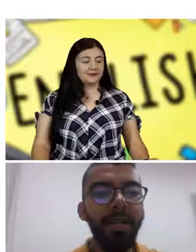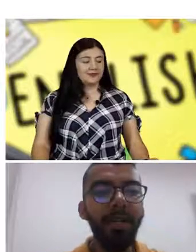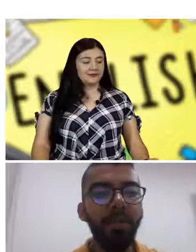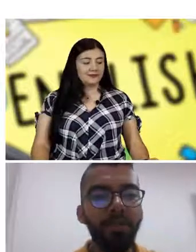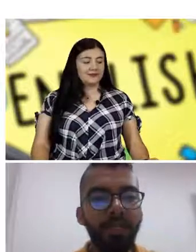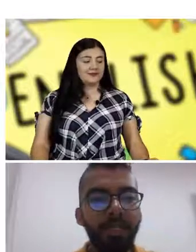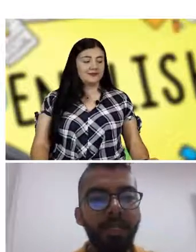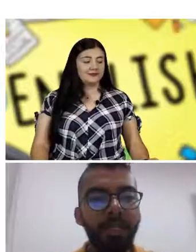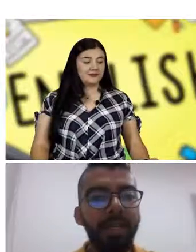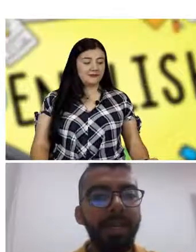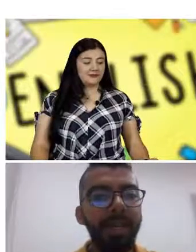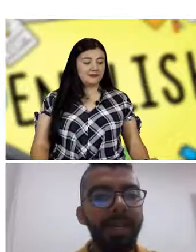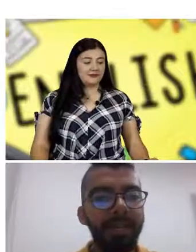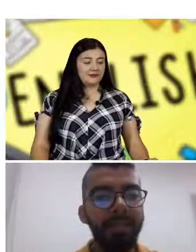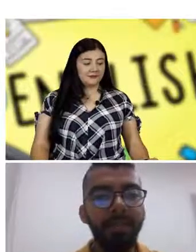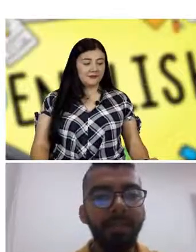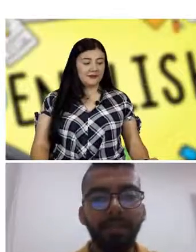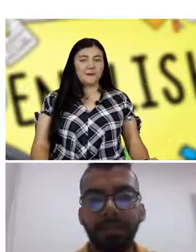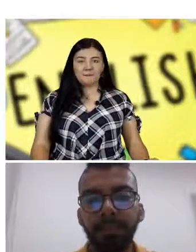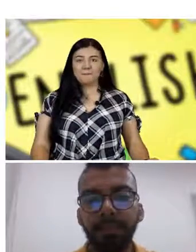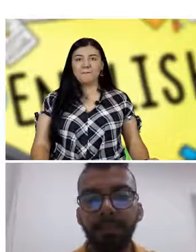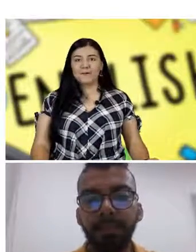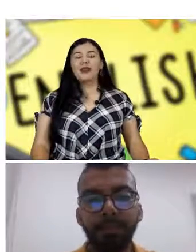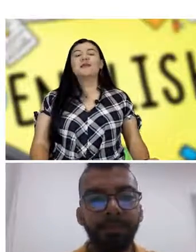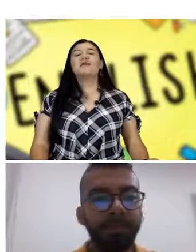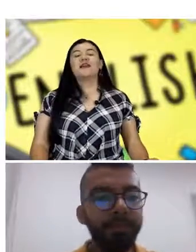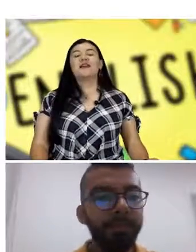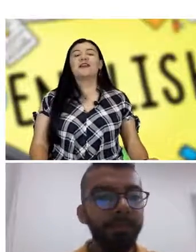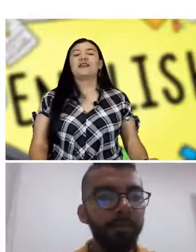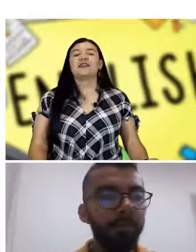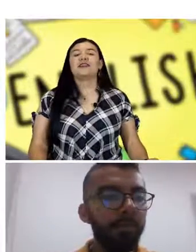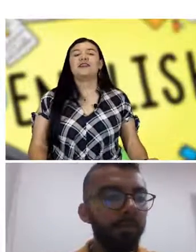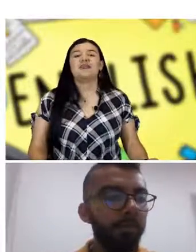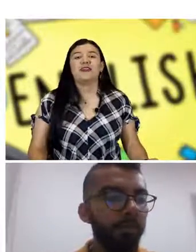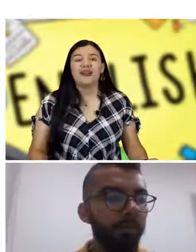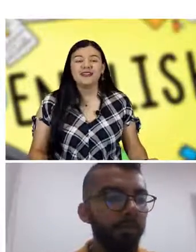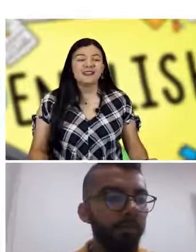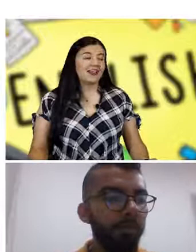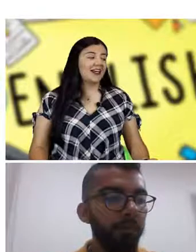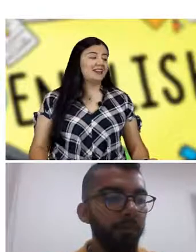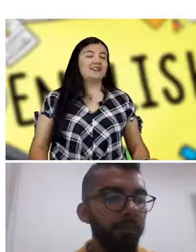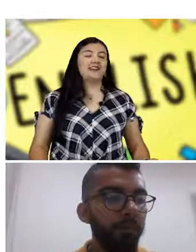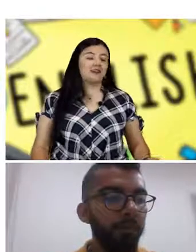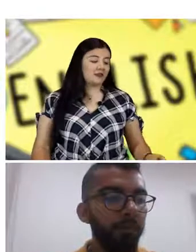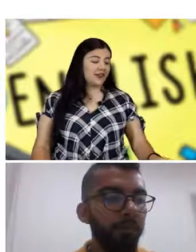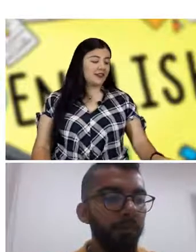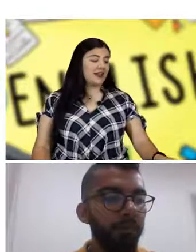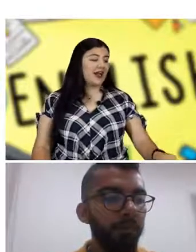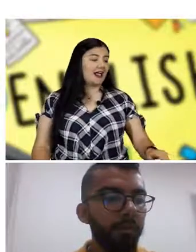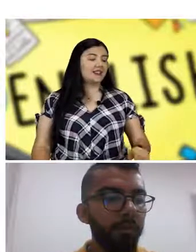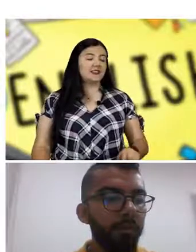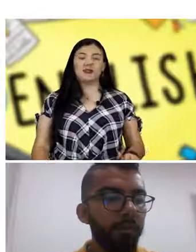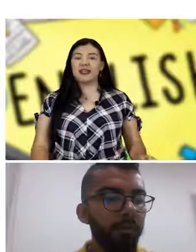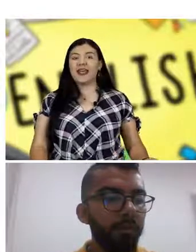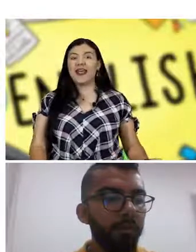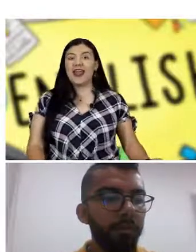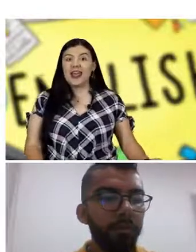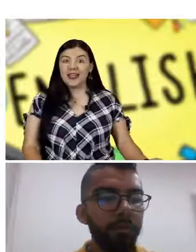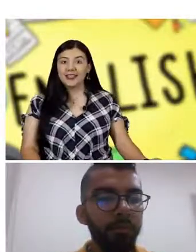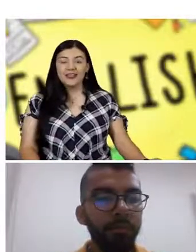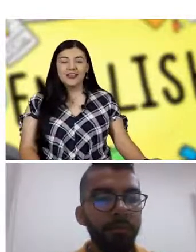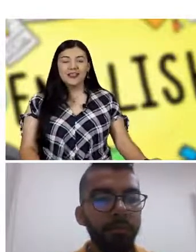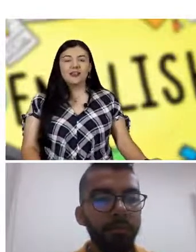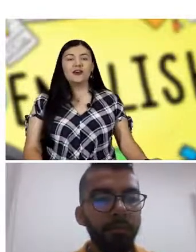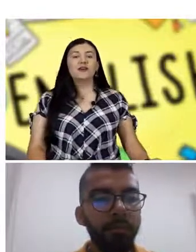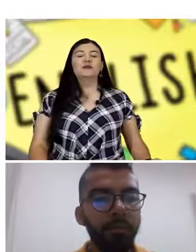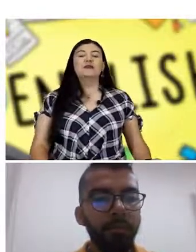and Sergio. They said head. Very good. Correct. That is the correct answer.